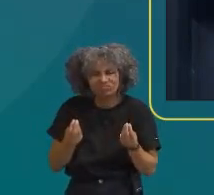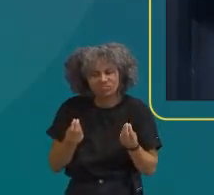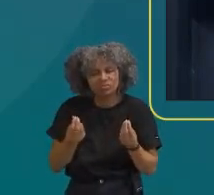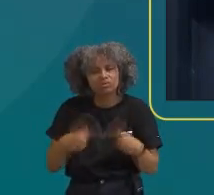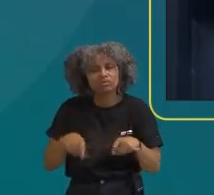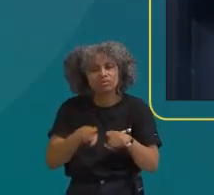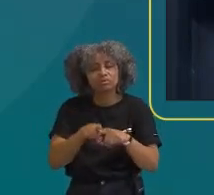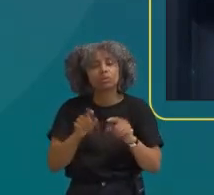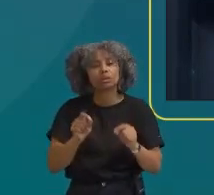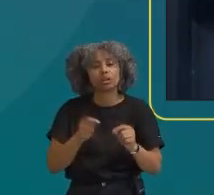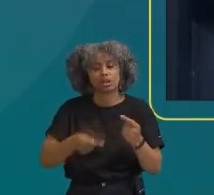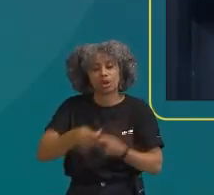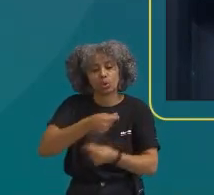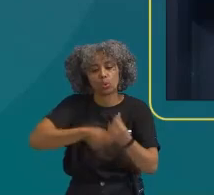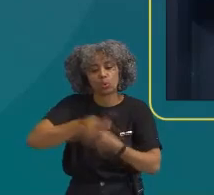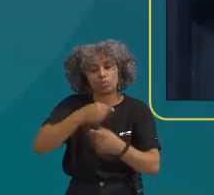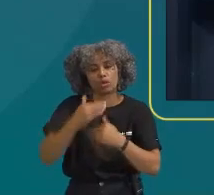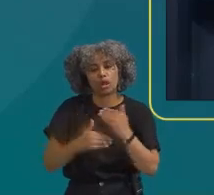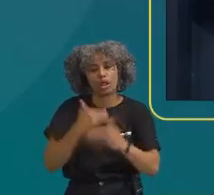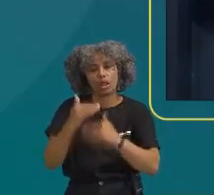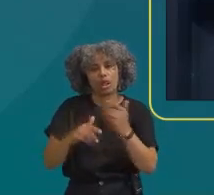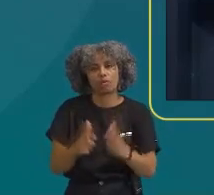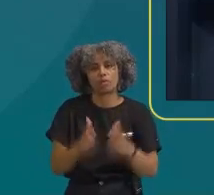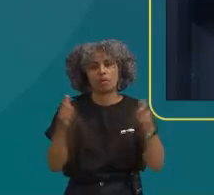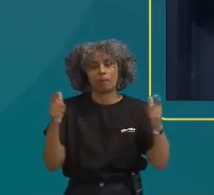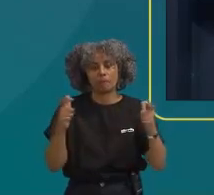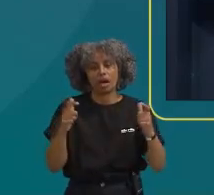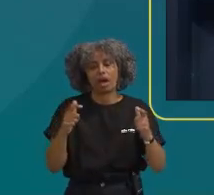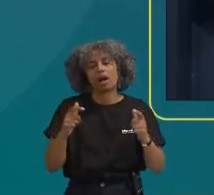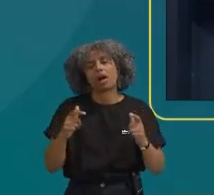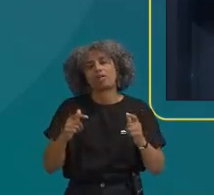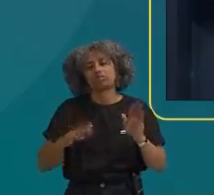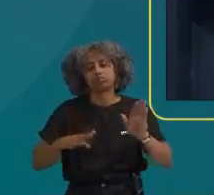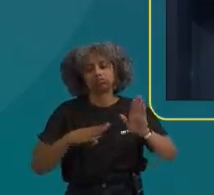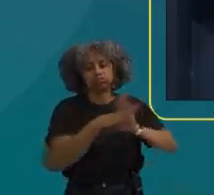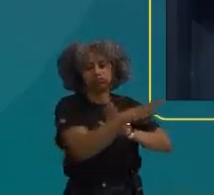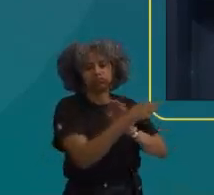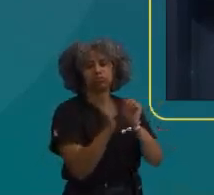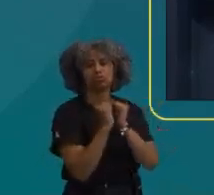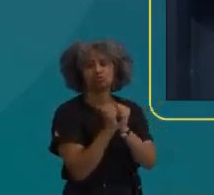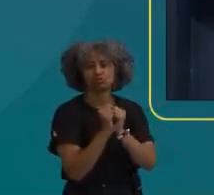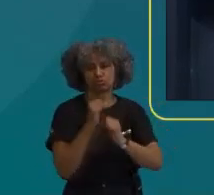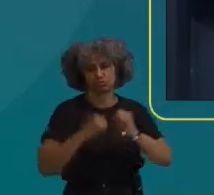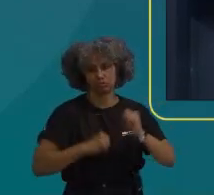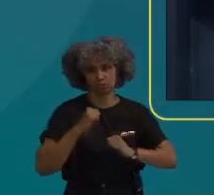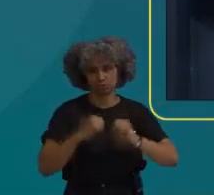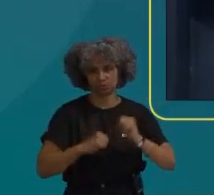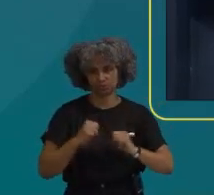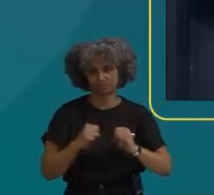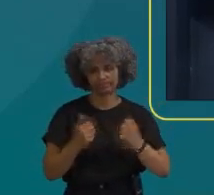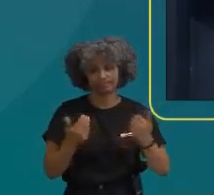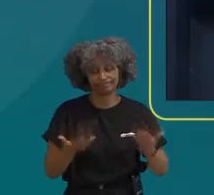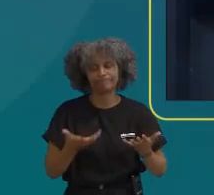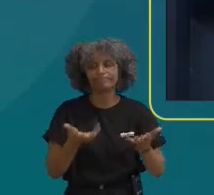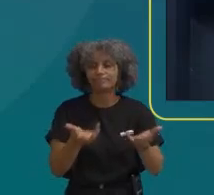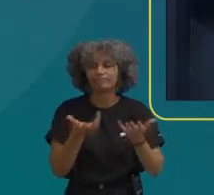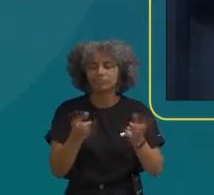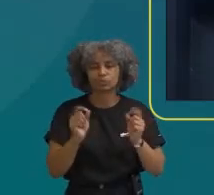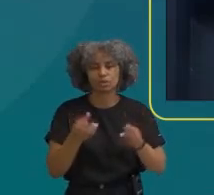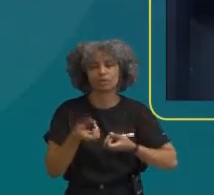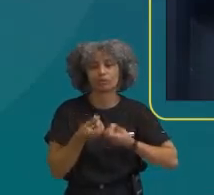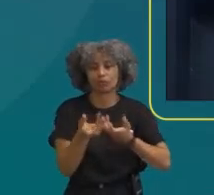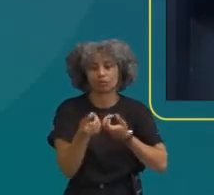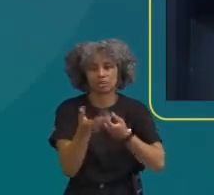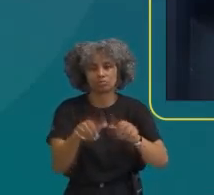industries. Let me start with sharing with you that because of our efforts, we were